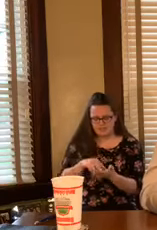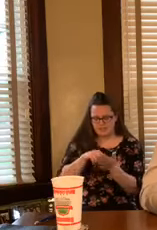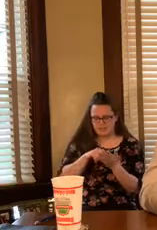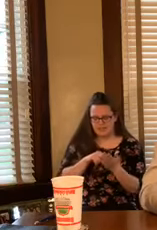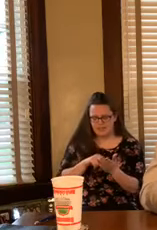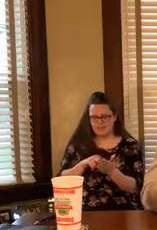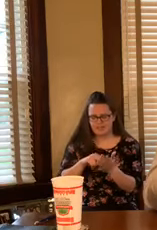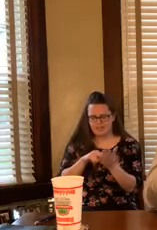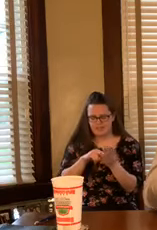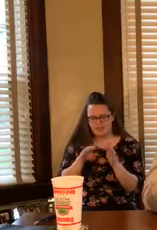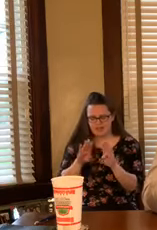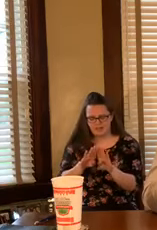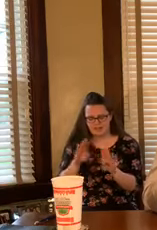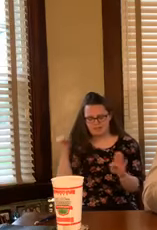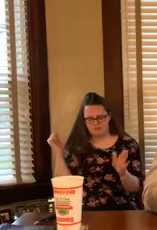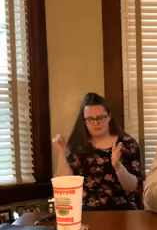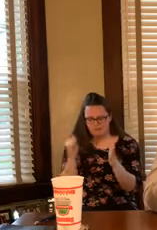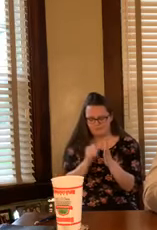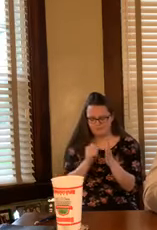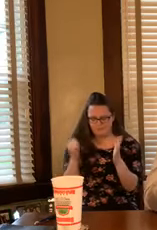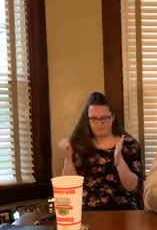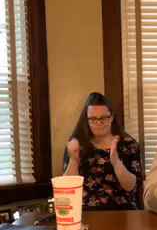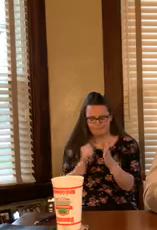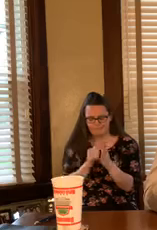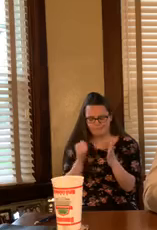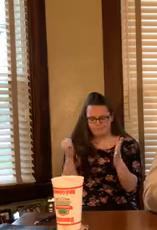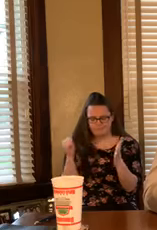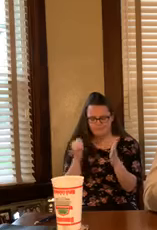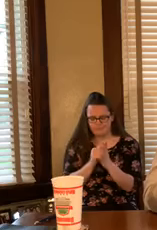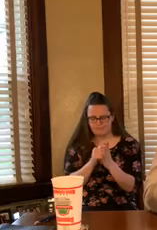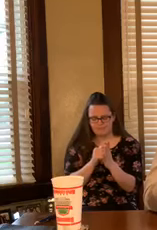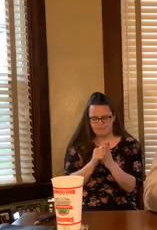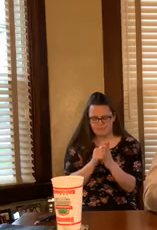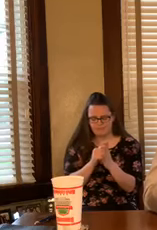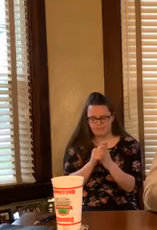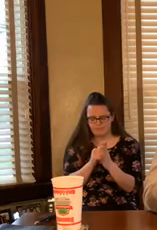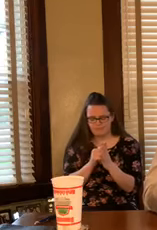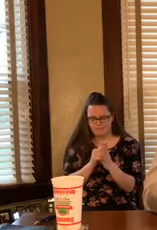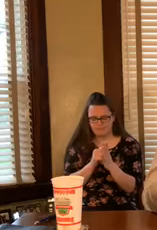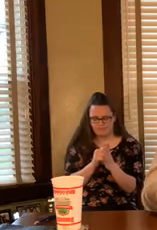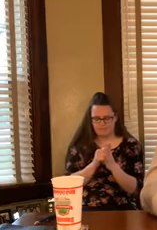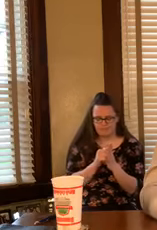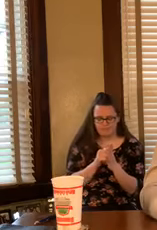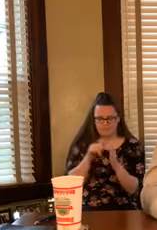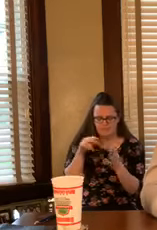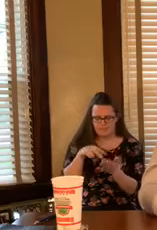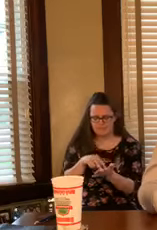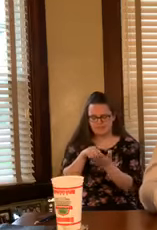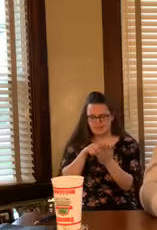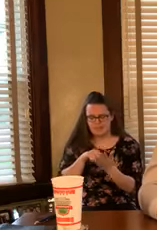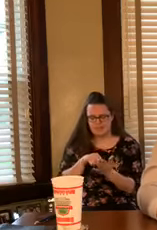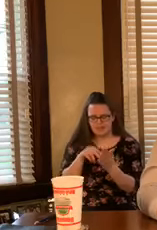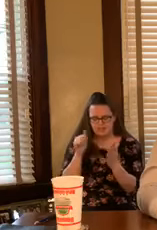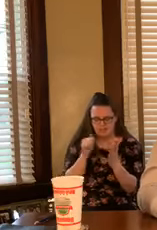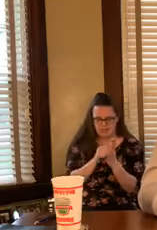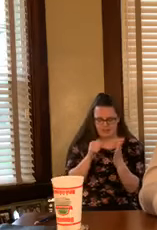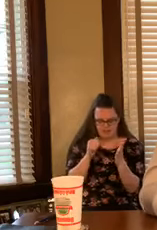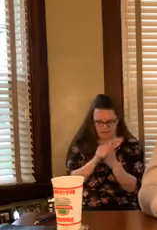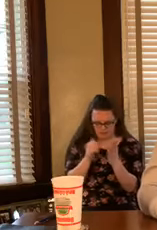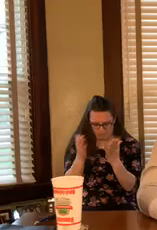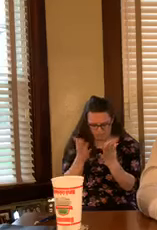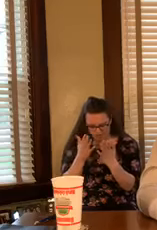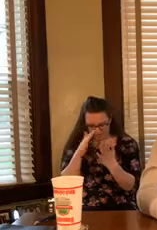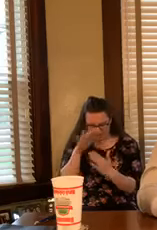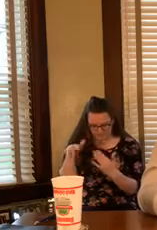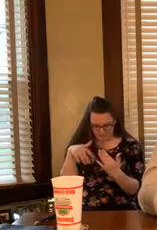door of their hearts this evening, knocking. Just standing and knocking, wanting to come in, wanting to fellowship, wanting